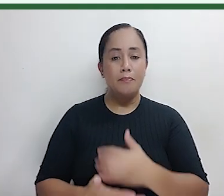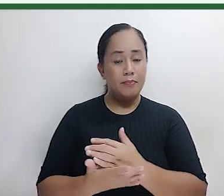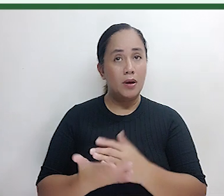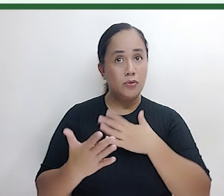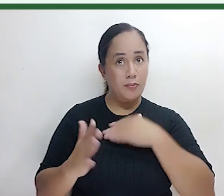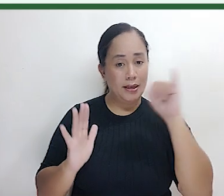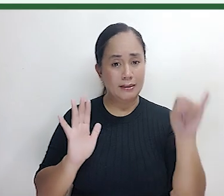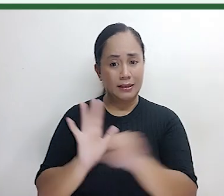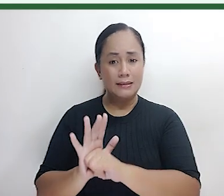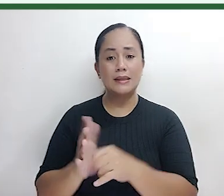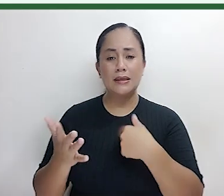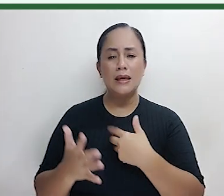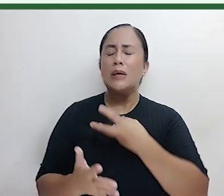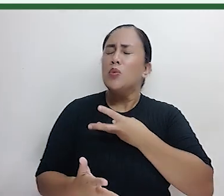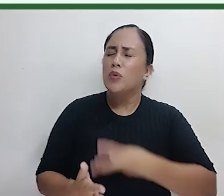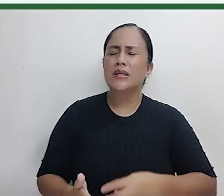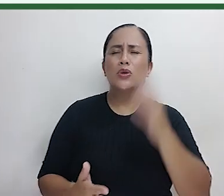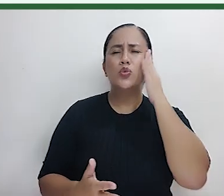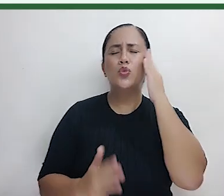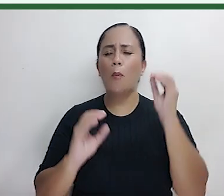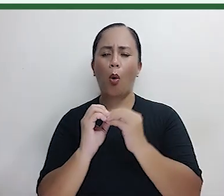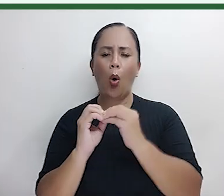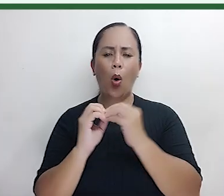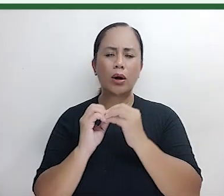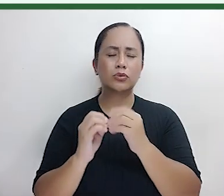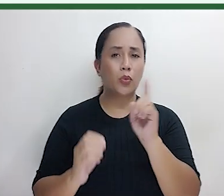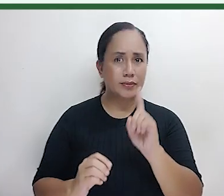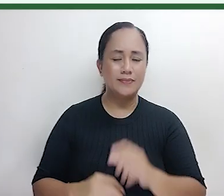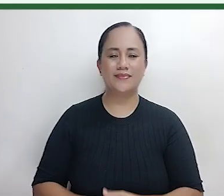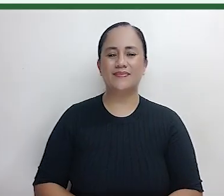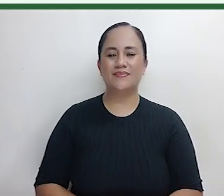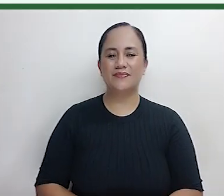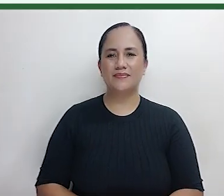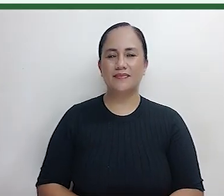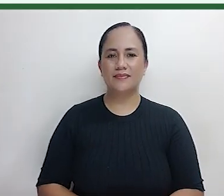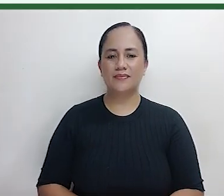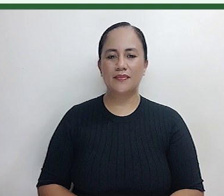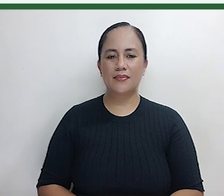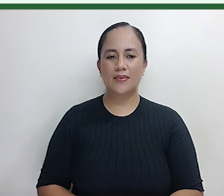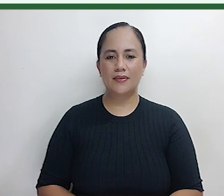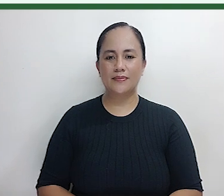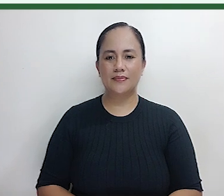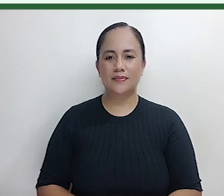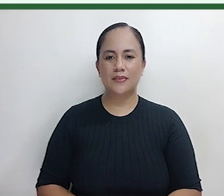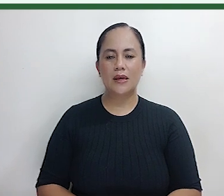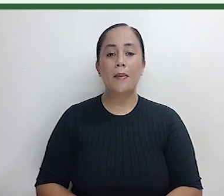Number 4. The part of my identity that I wish I knew more about is R.